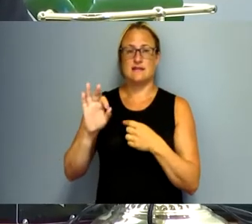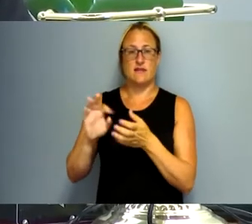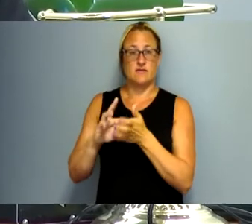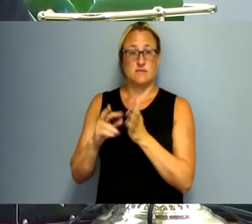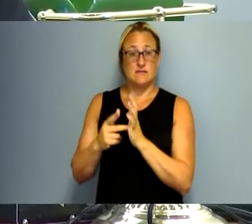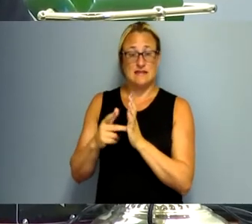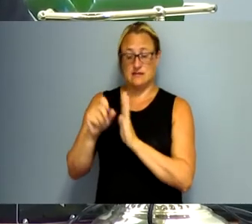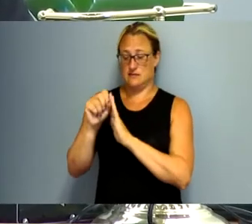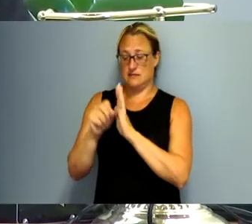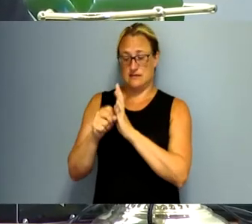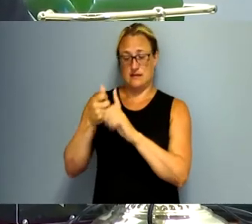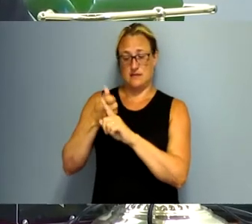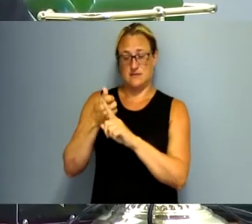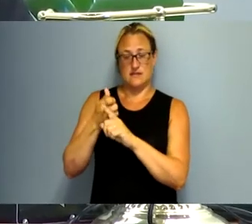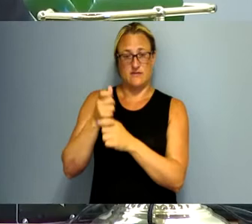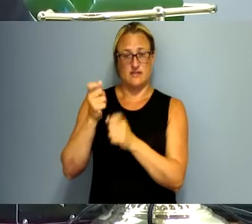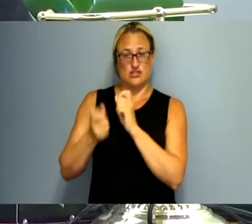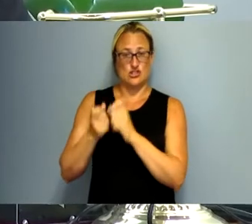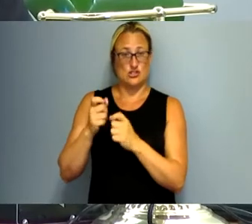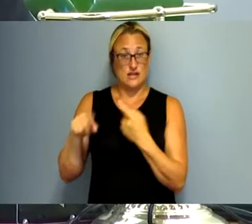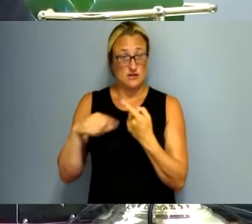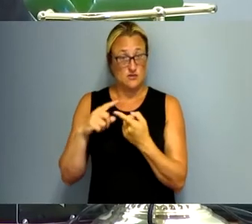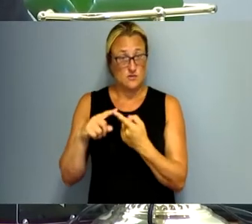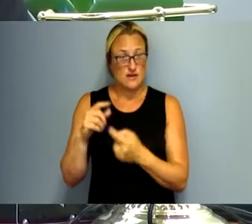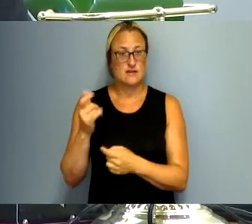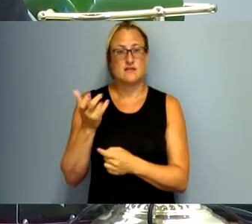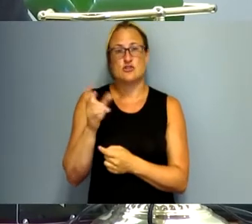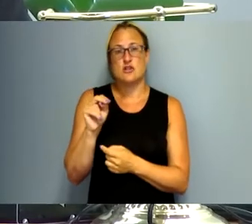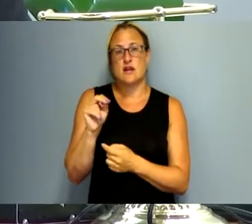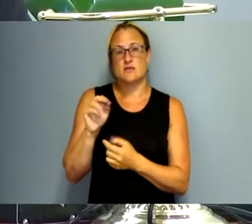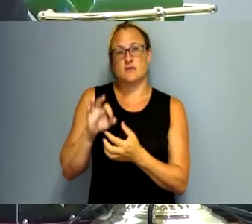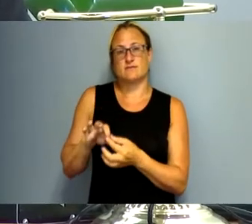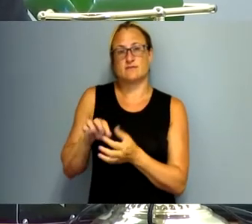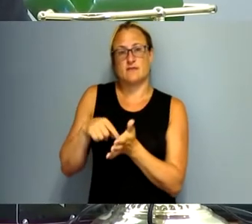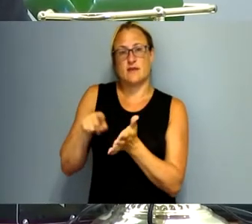change in January regarding the pay rate